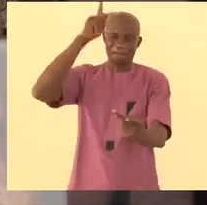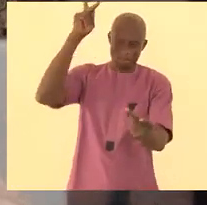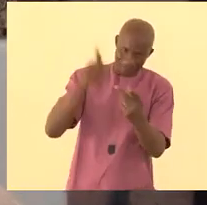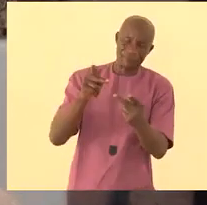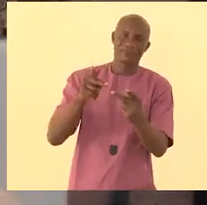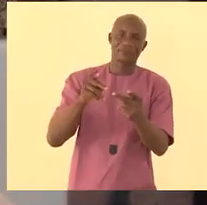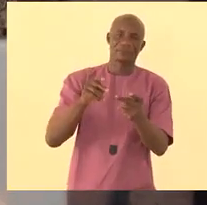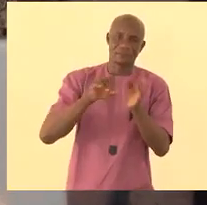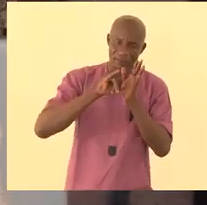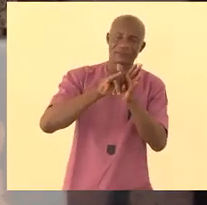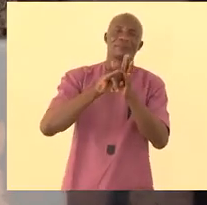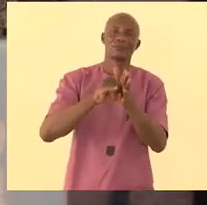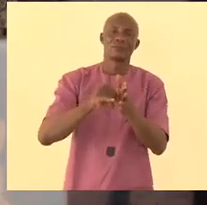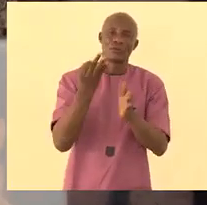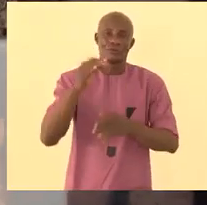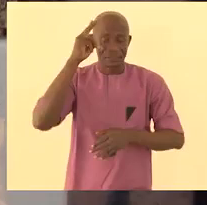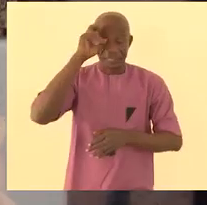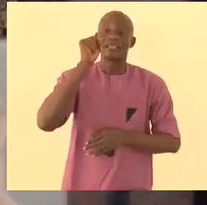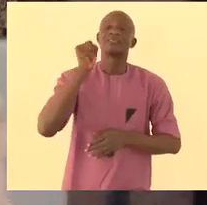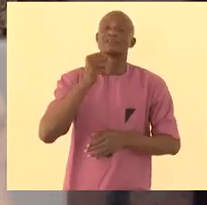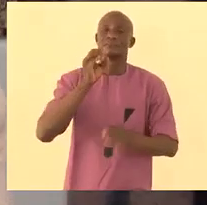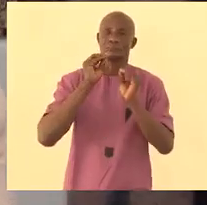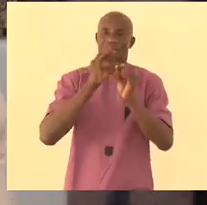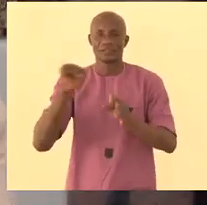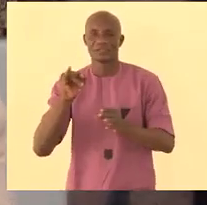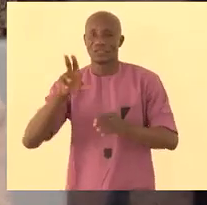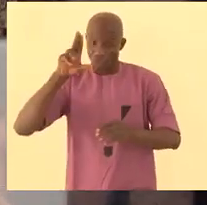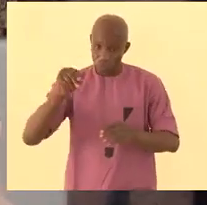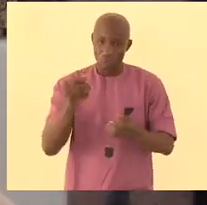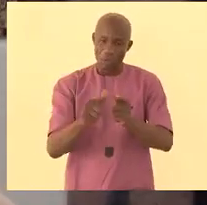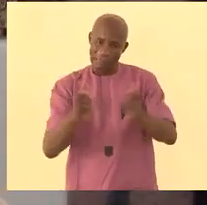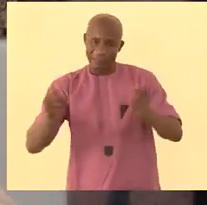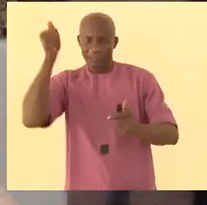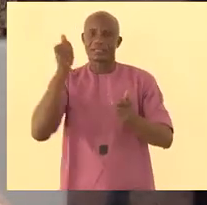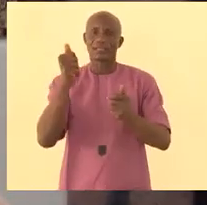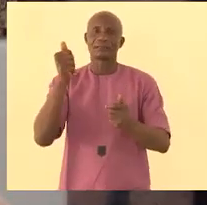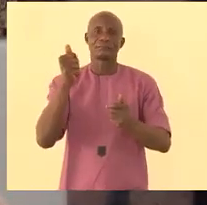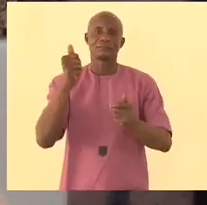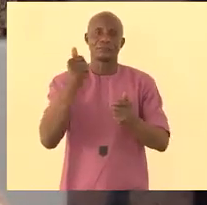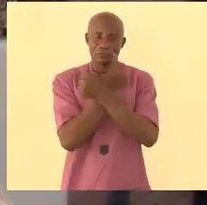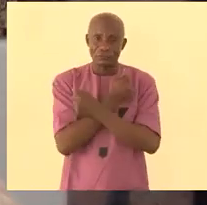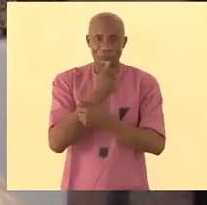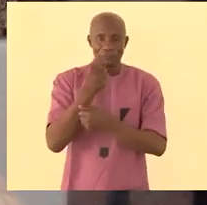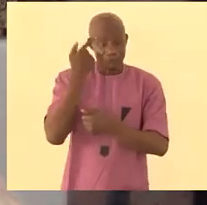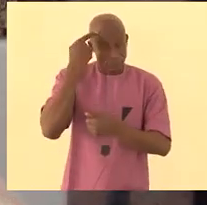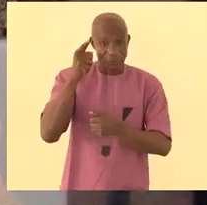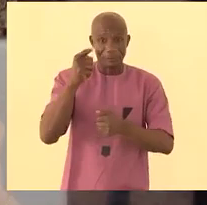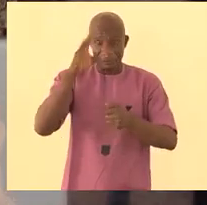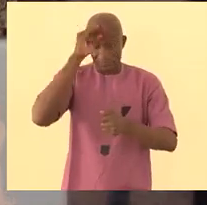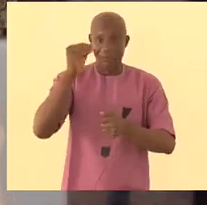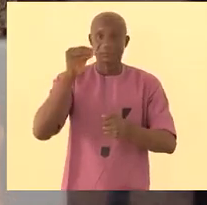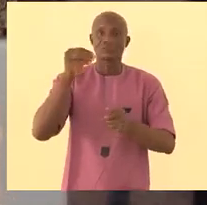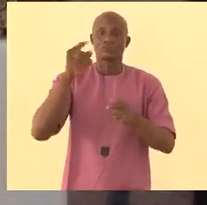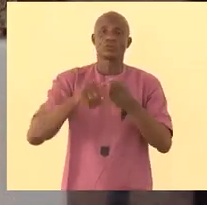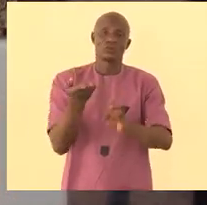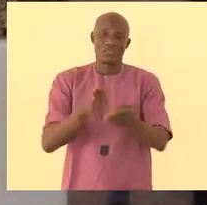own teaching when he says, no greater love has a man than to lay down his life for